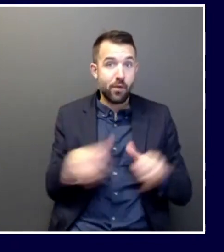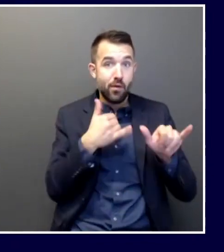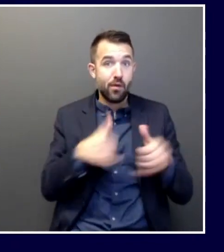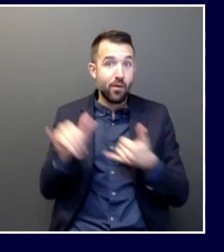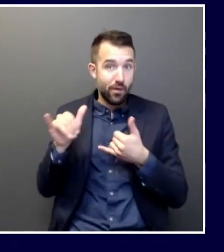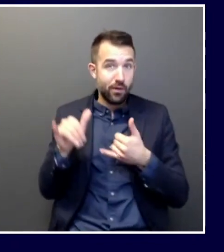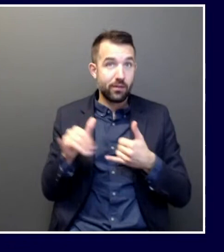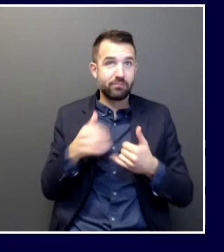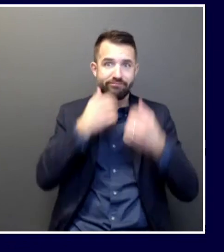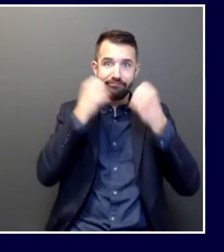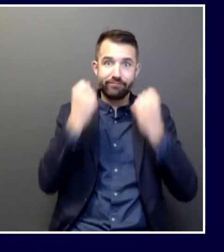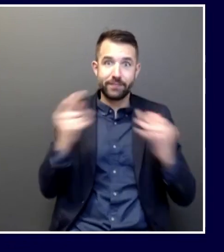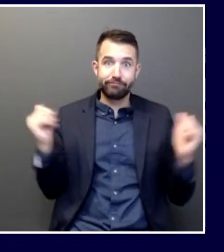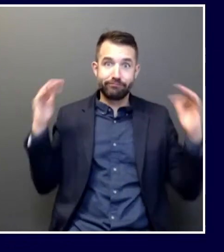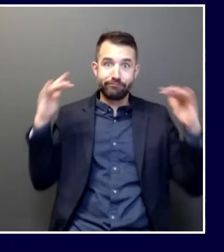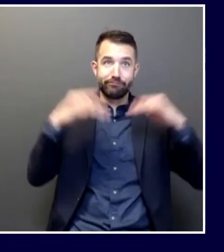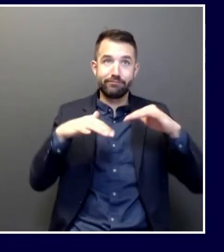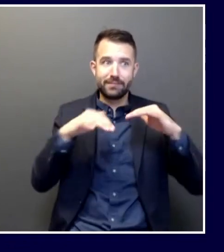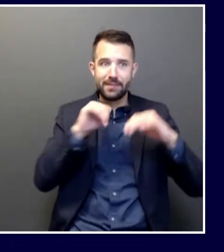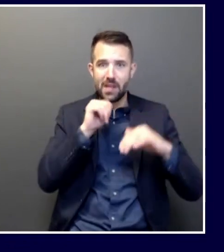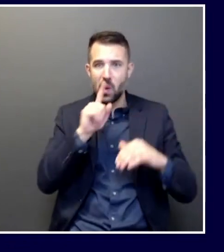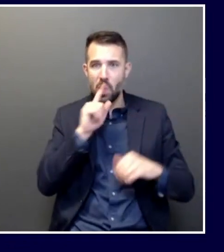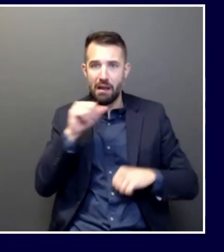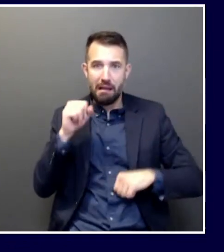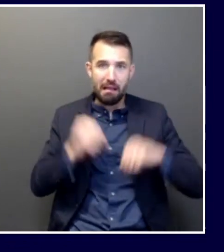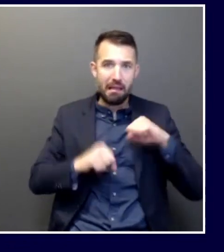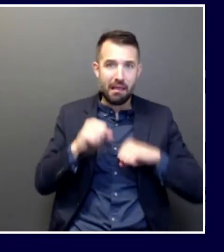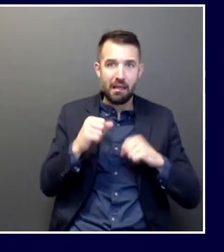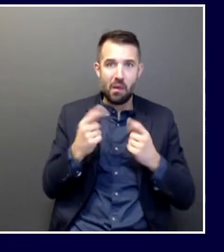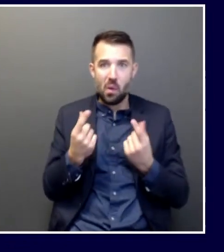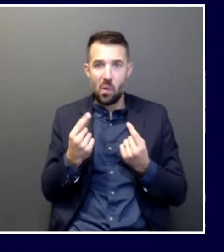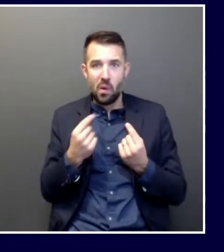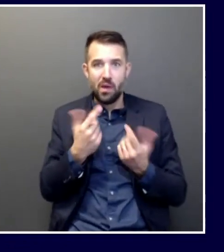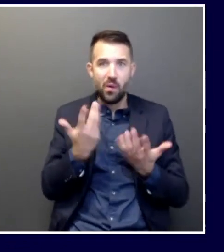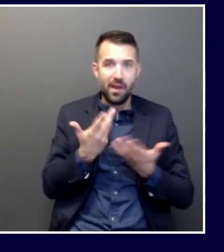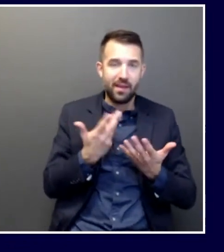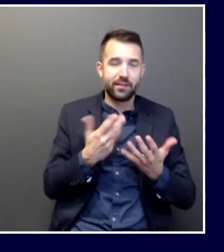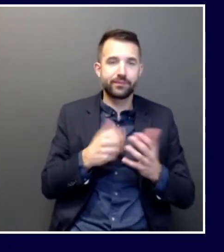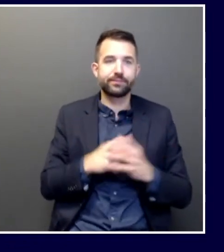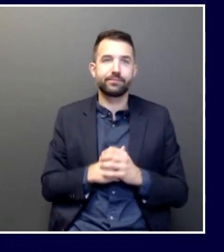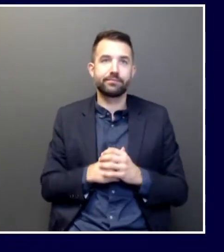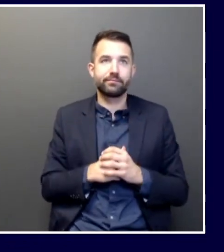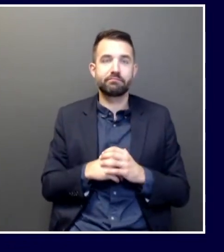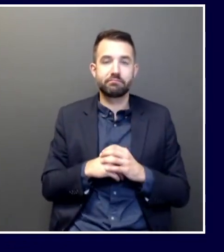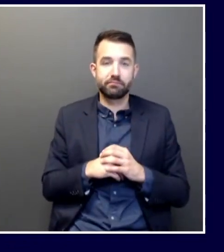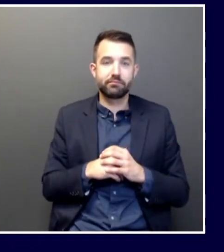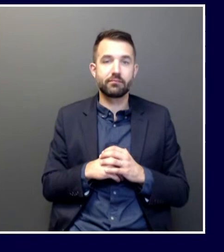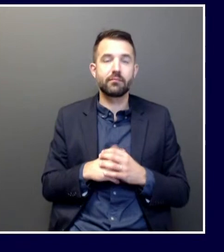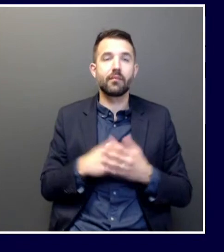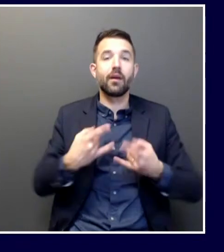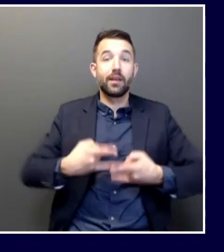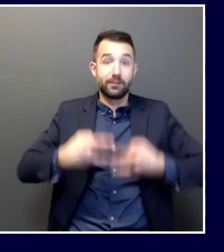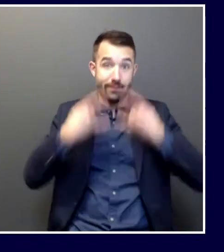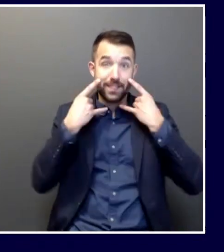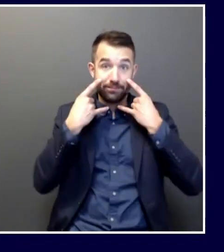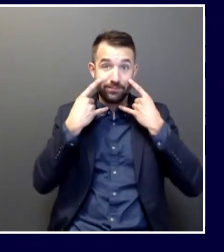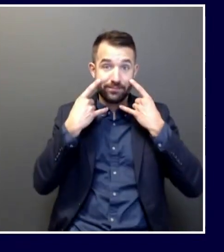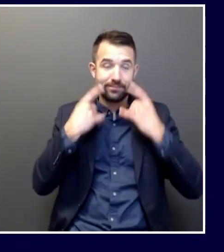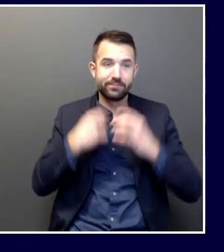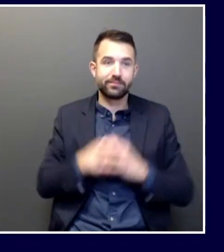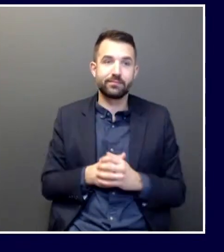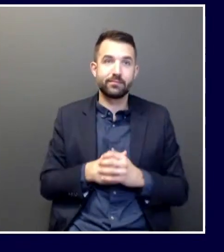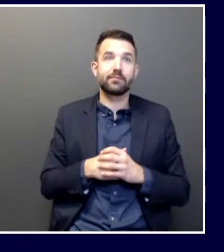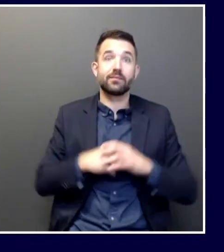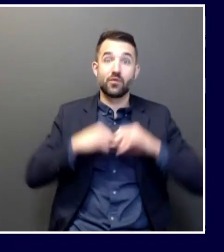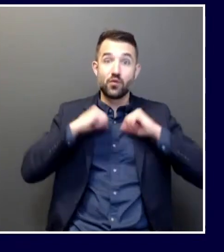indoors and you're not sure what the best thing to do there is, you need to wear a mask. That's a way to keep other people safe. It's a way to